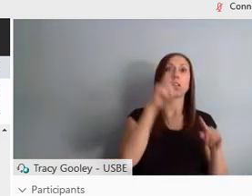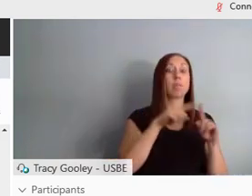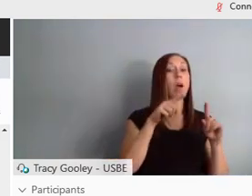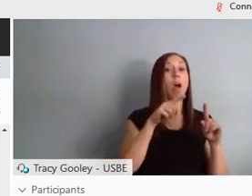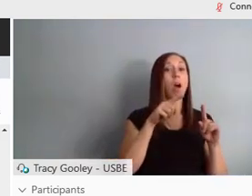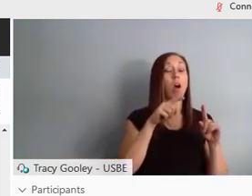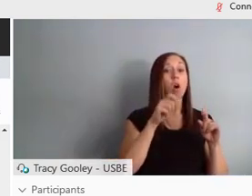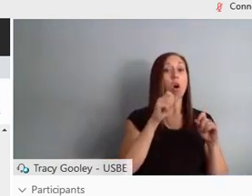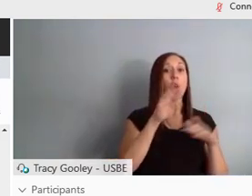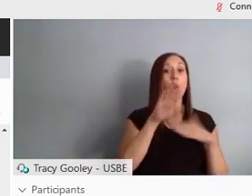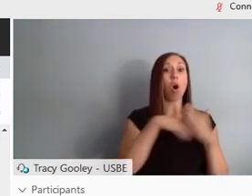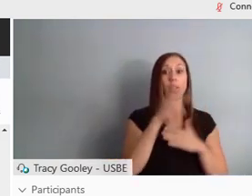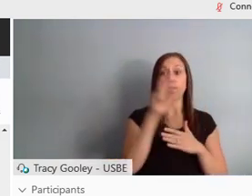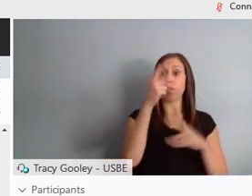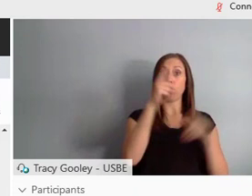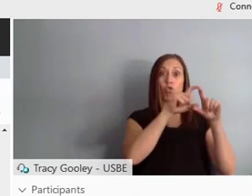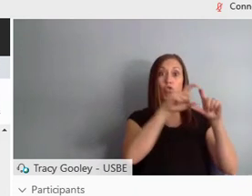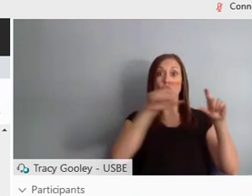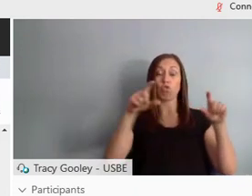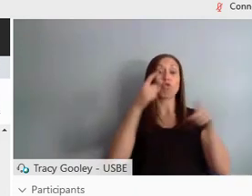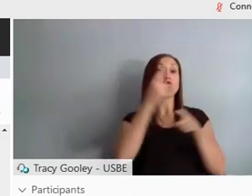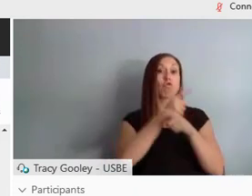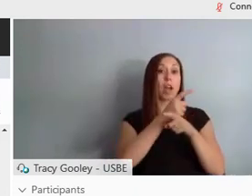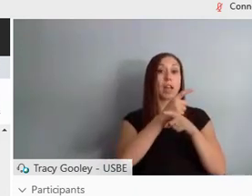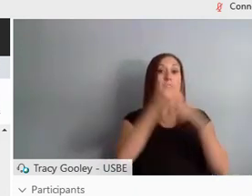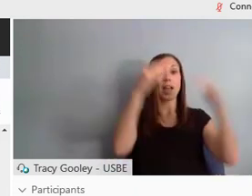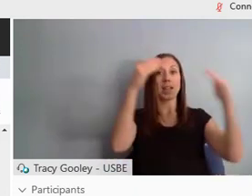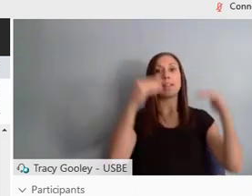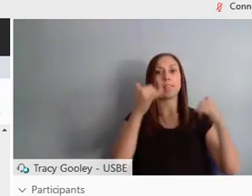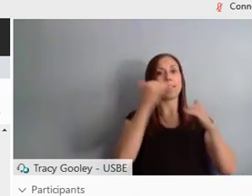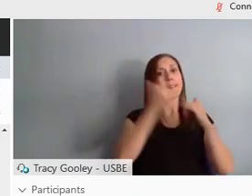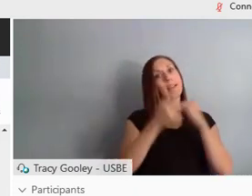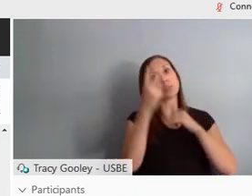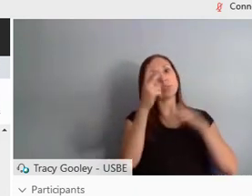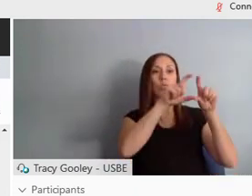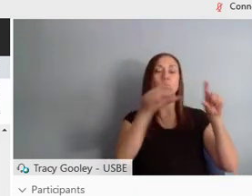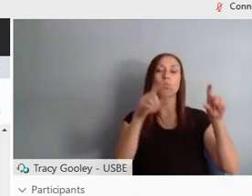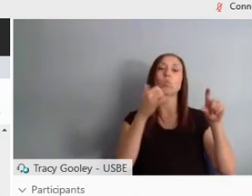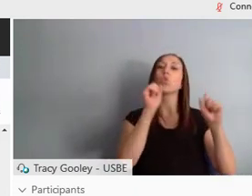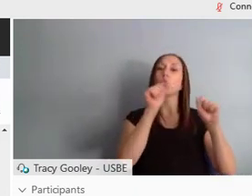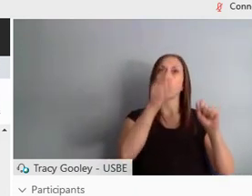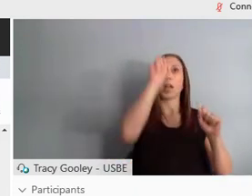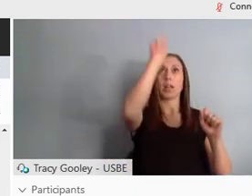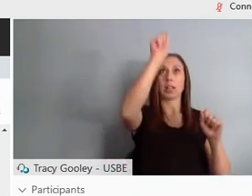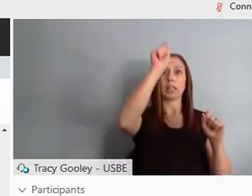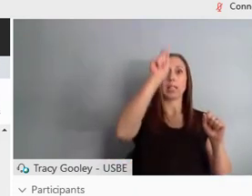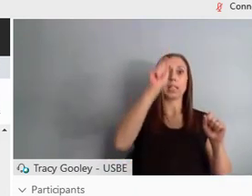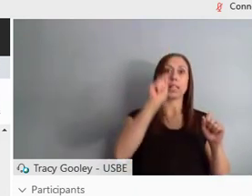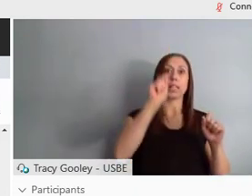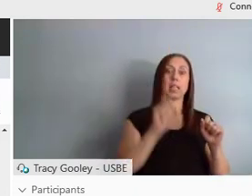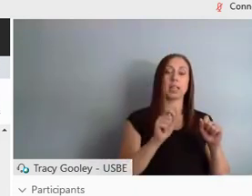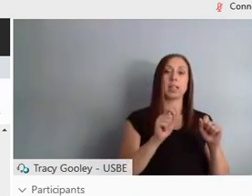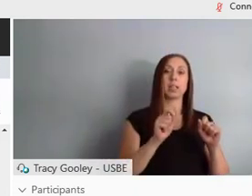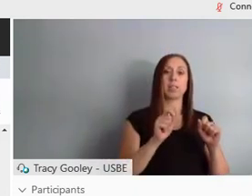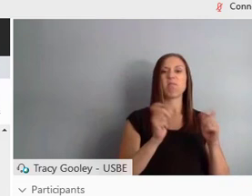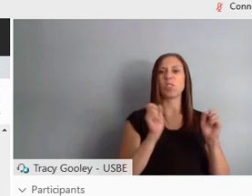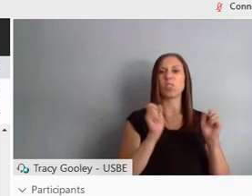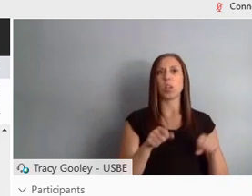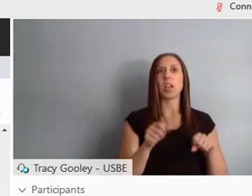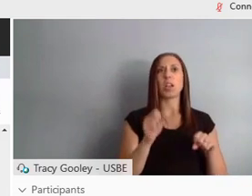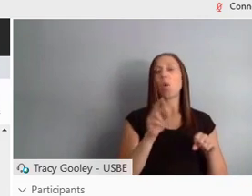but then they got all of the third row correct, and then they missed the last 2 rows. So you can mark out 1 row at a time, and you're like, oh no,